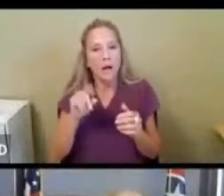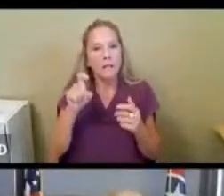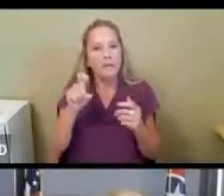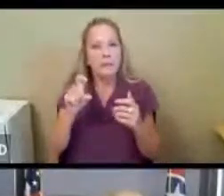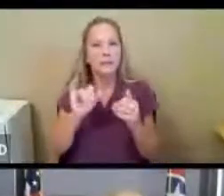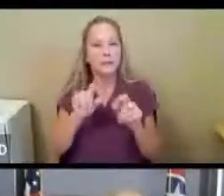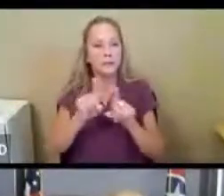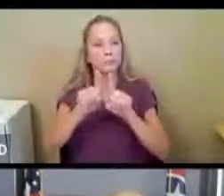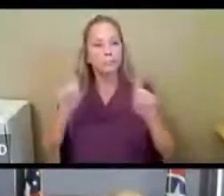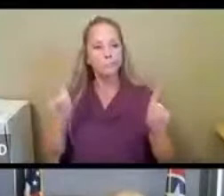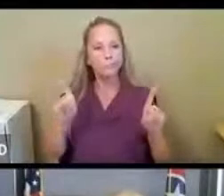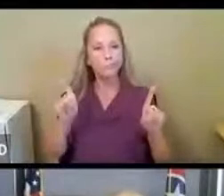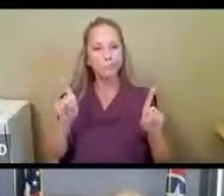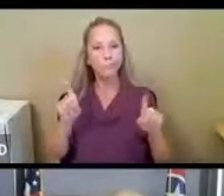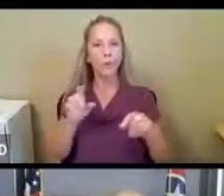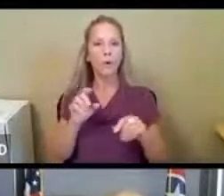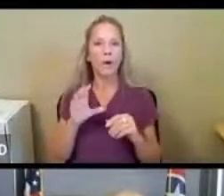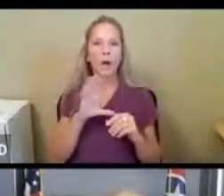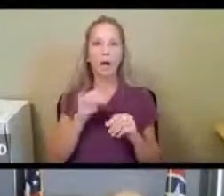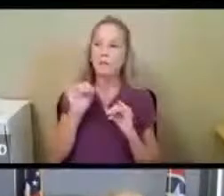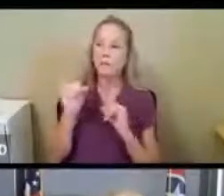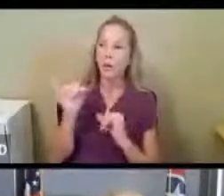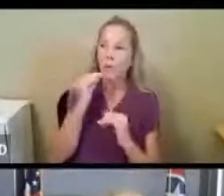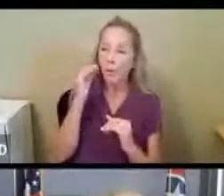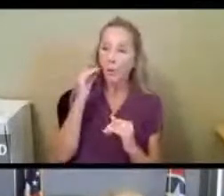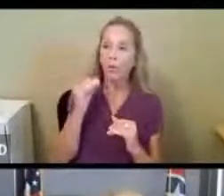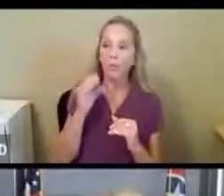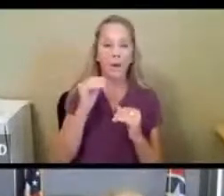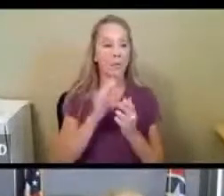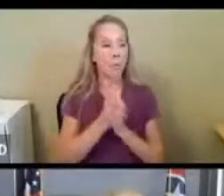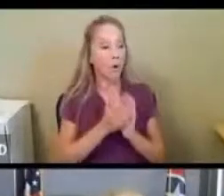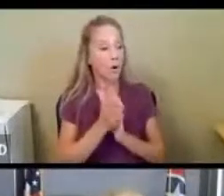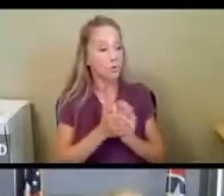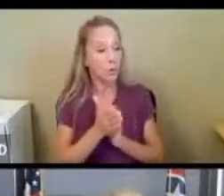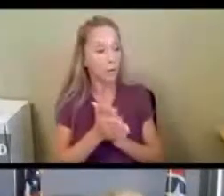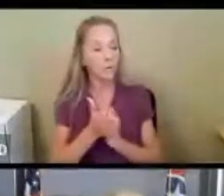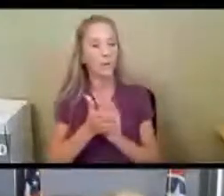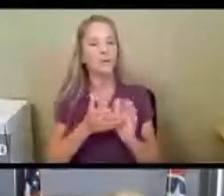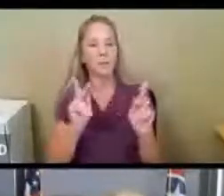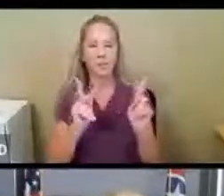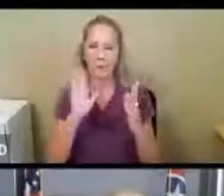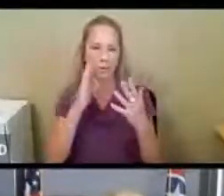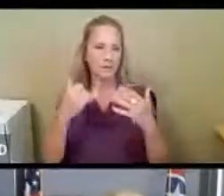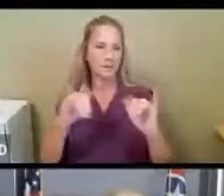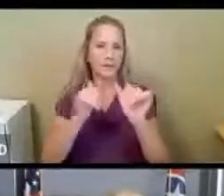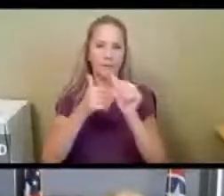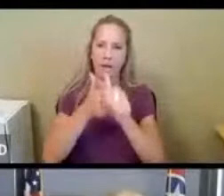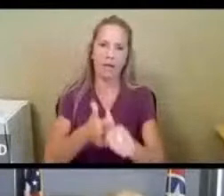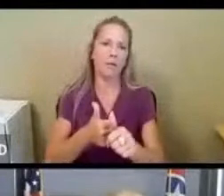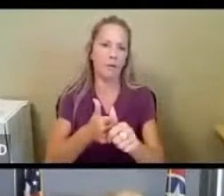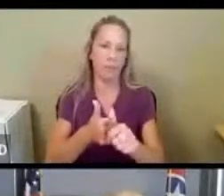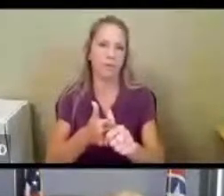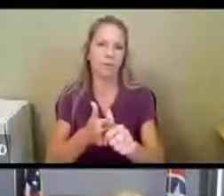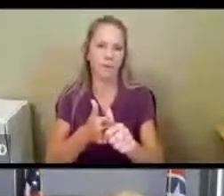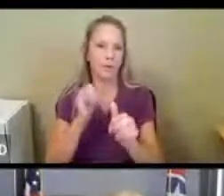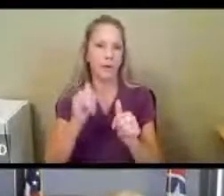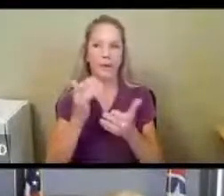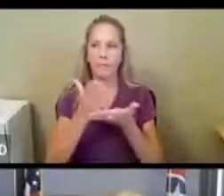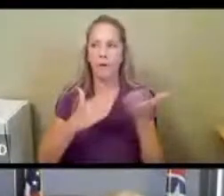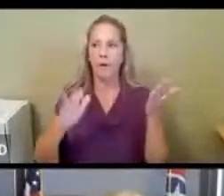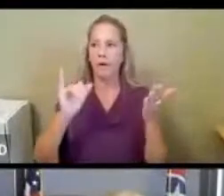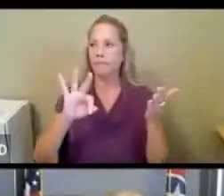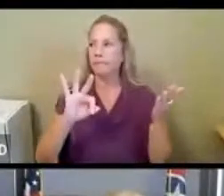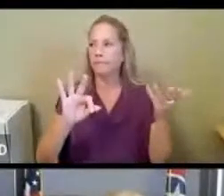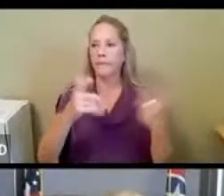your hands and stay home when you're sick is all going to persist. It's going to still be there with or without the mandate. That's going to be part of our lives